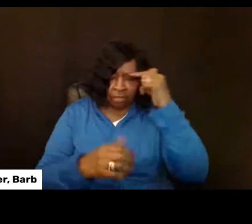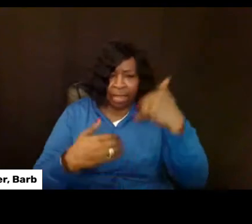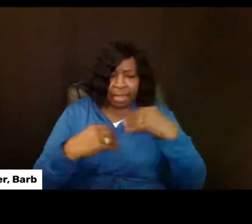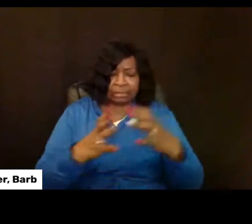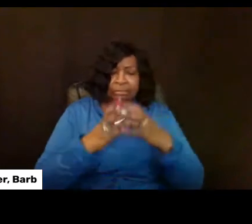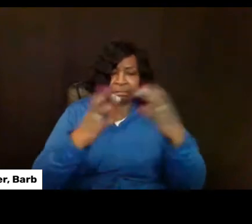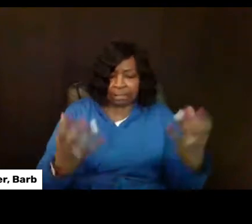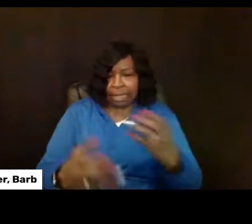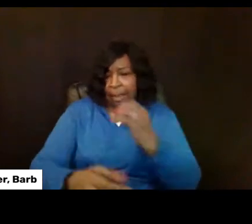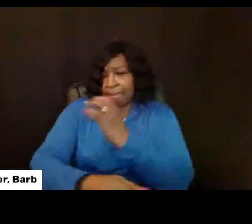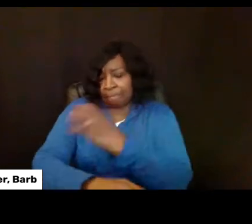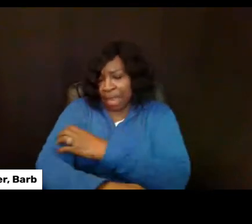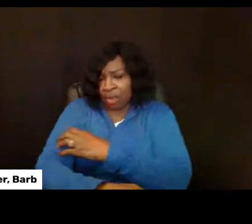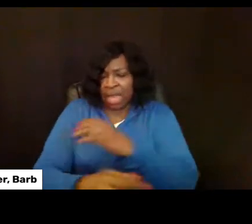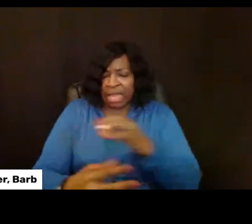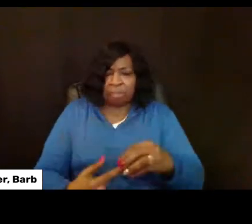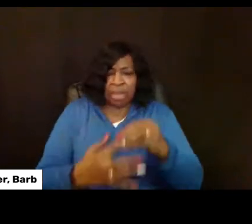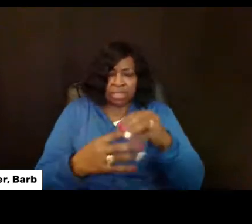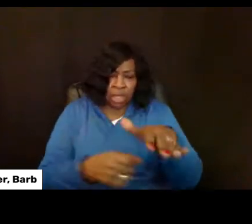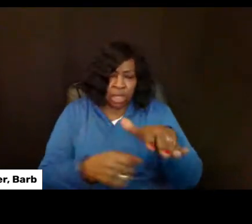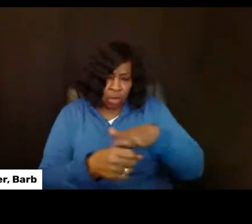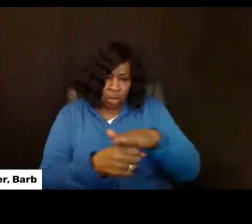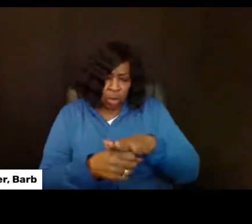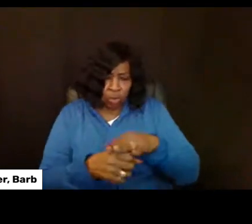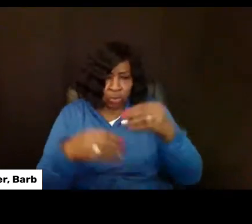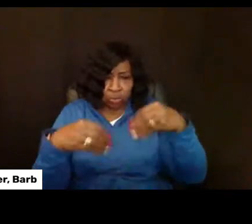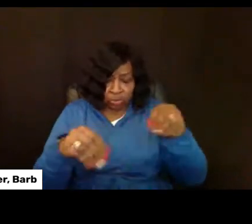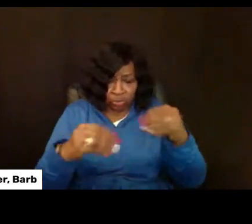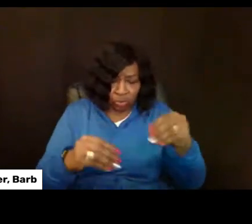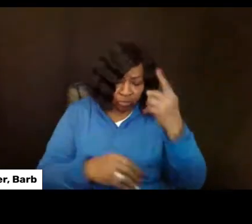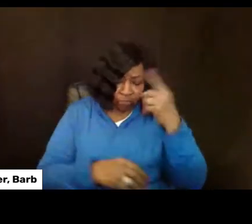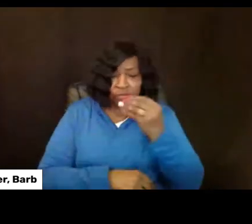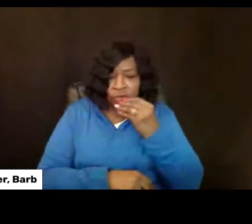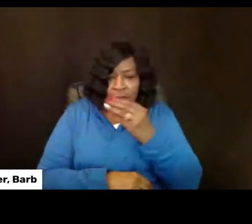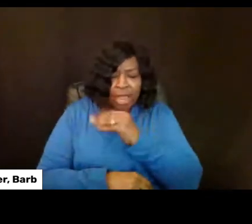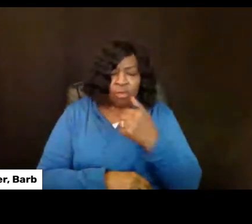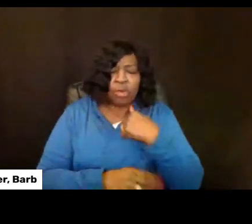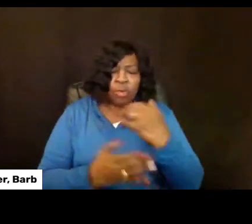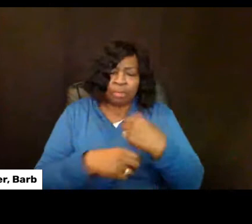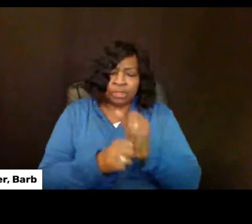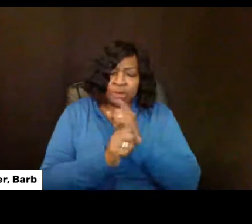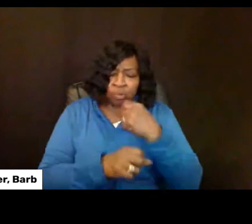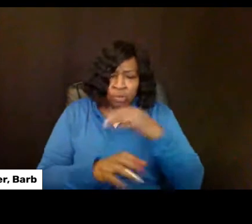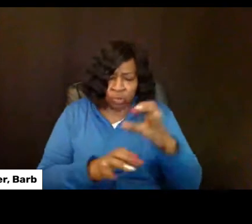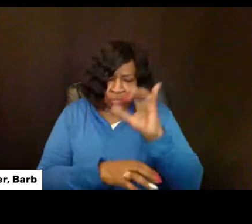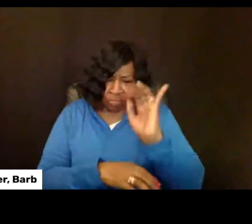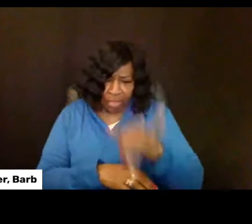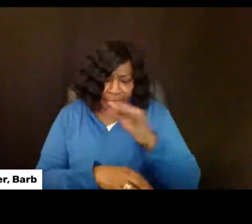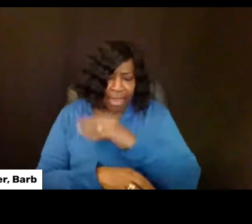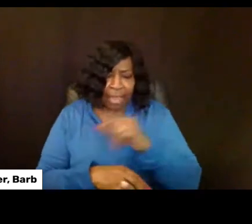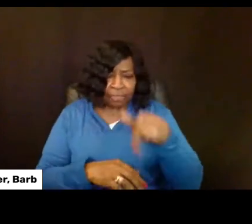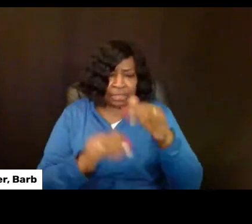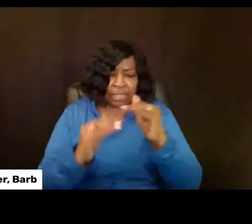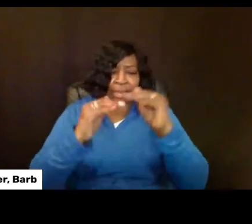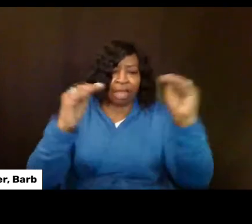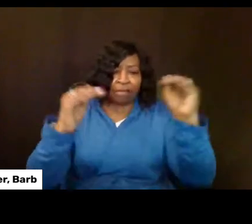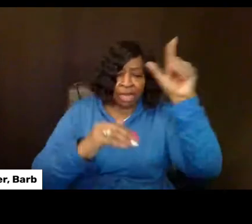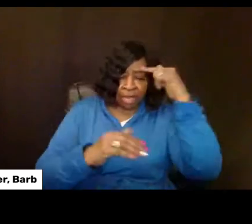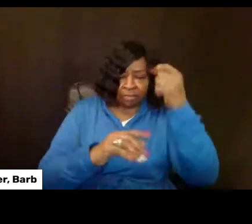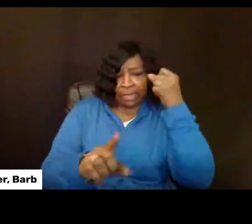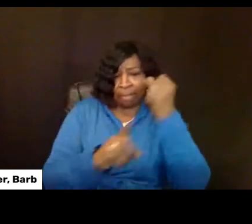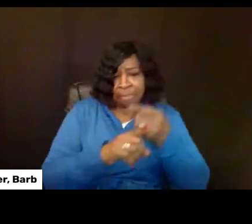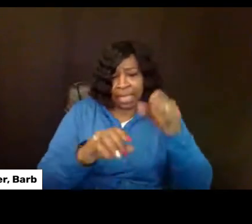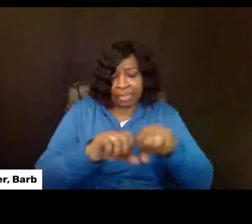in the local market here for food, and wanting to make sure we're using that tool and that lever of government to make an impact on the food system. So